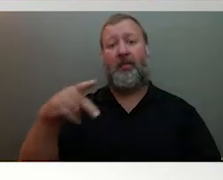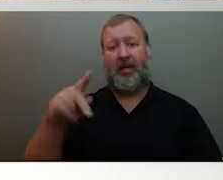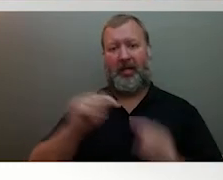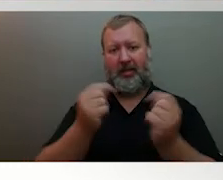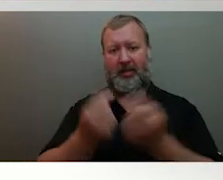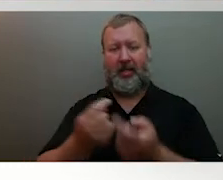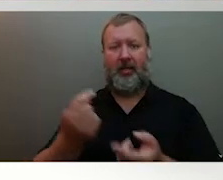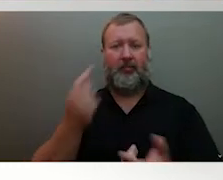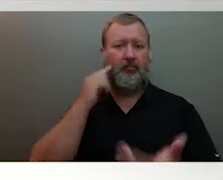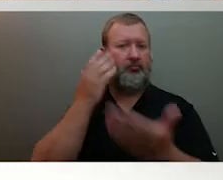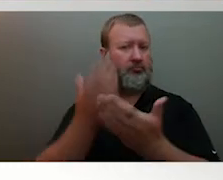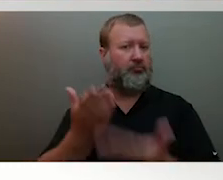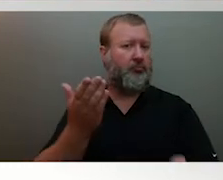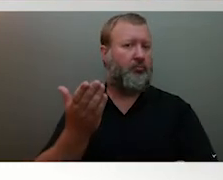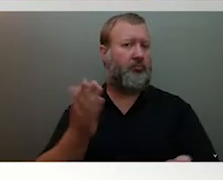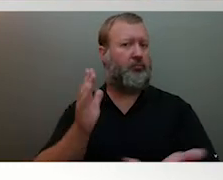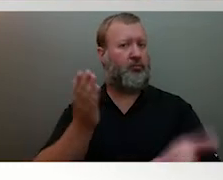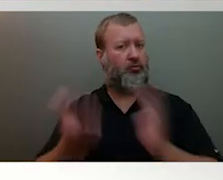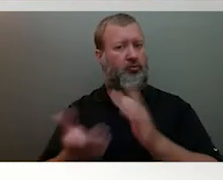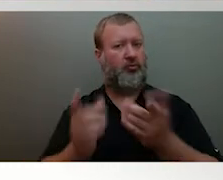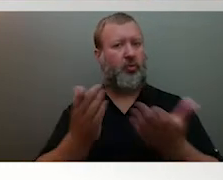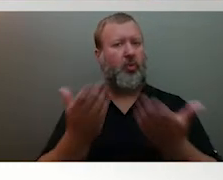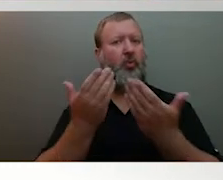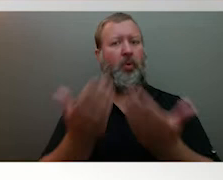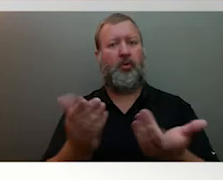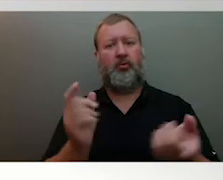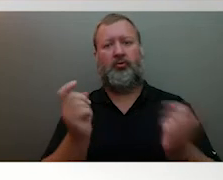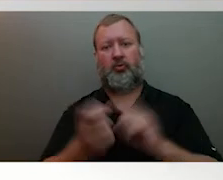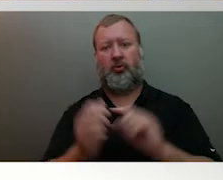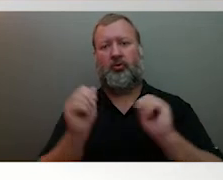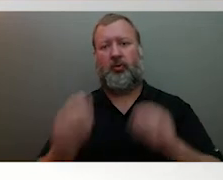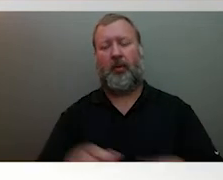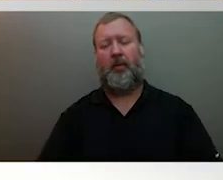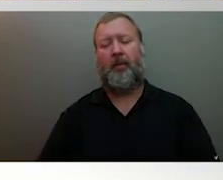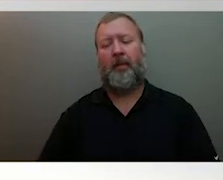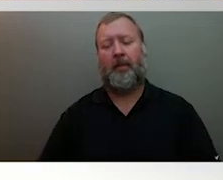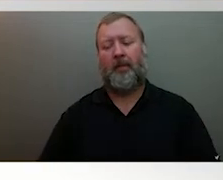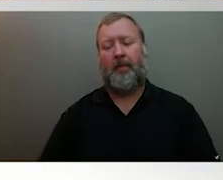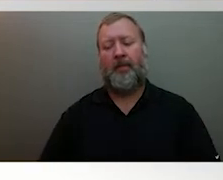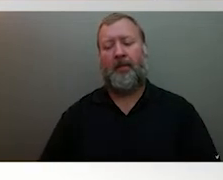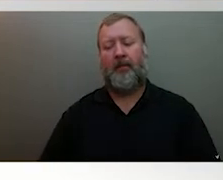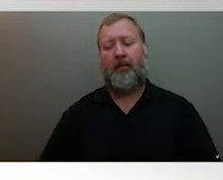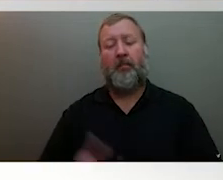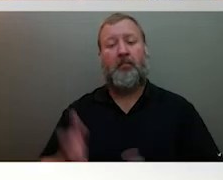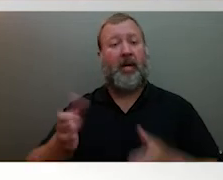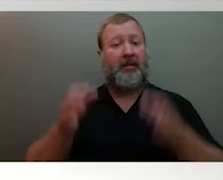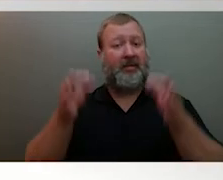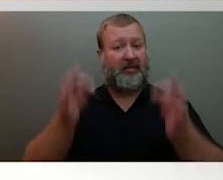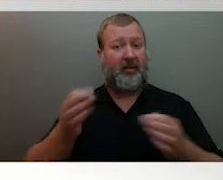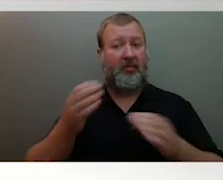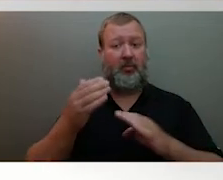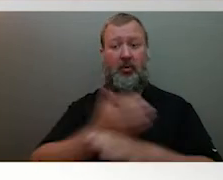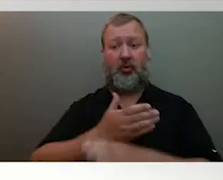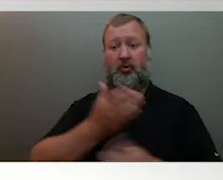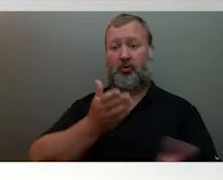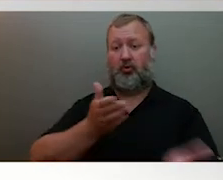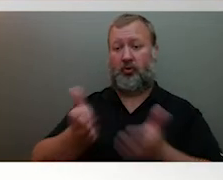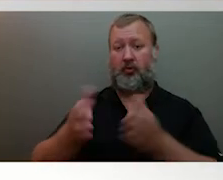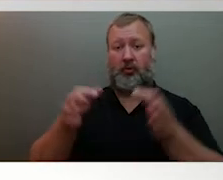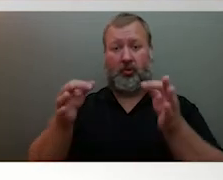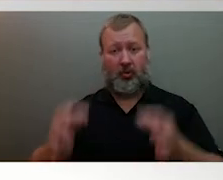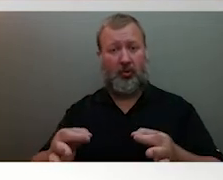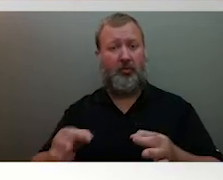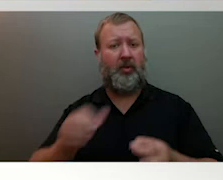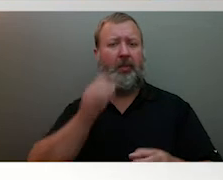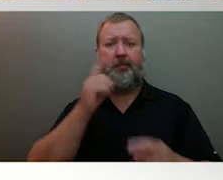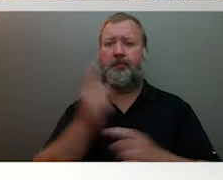is justified in changing those services. The IEP team may decide that the previously determined services are